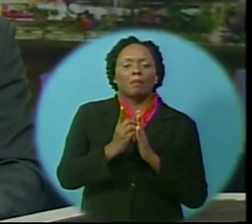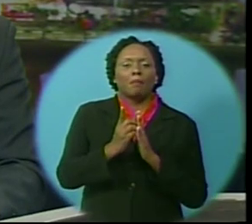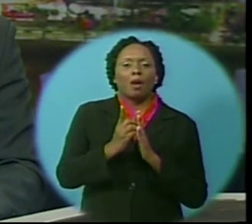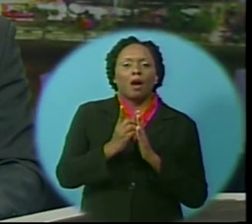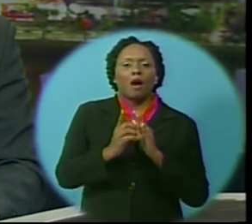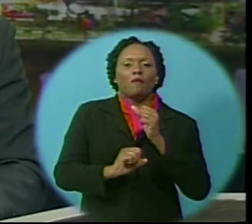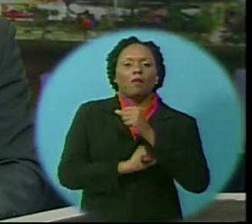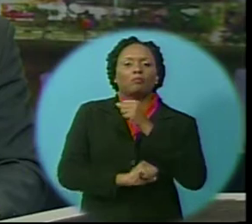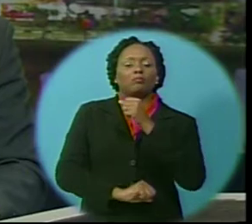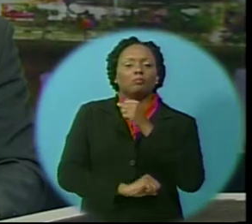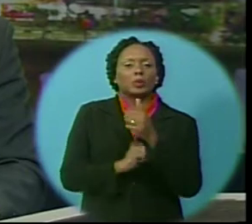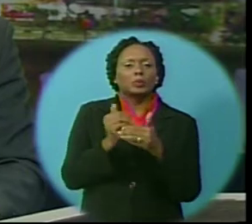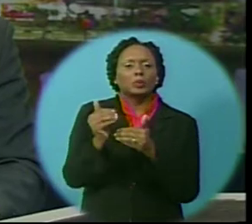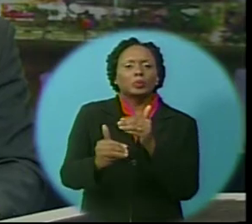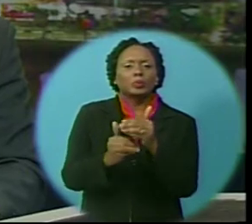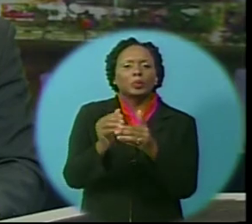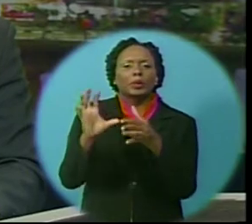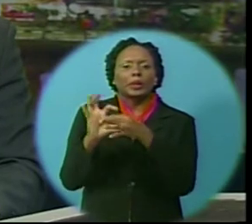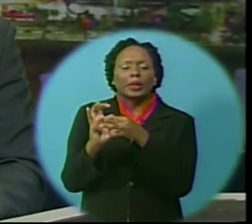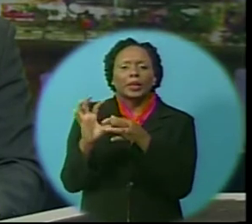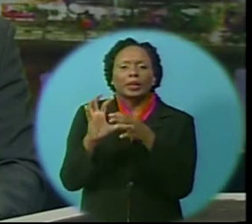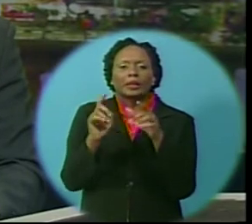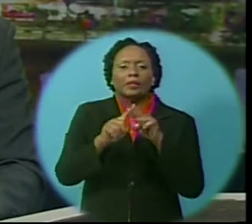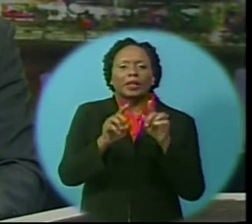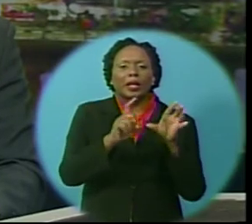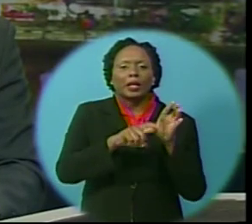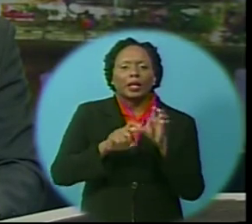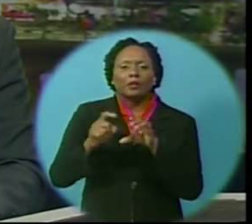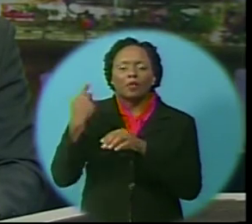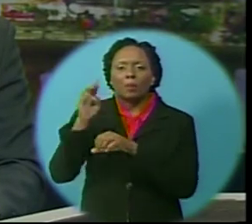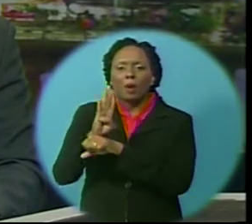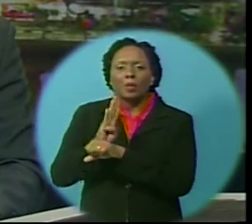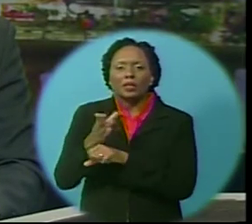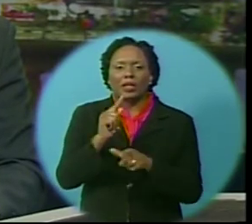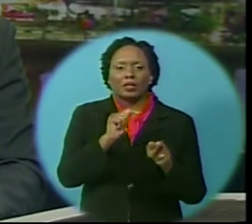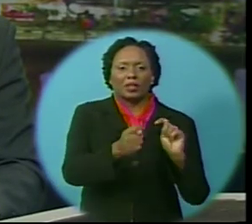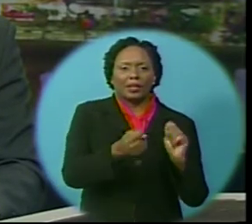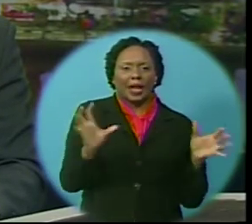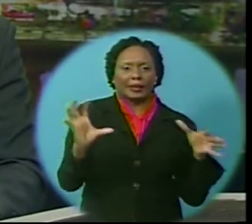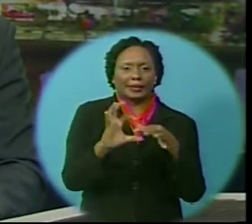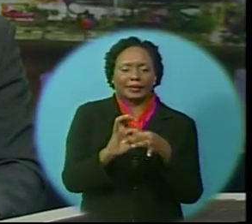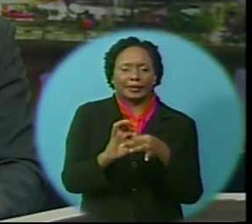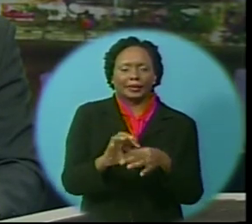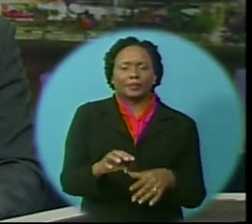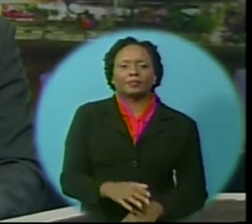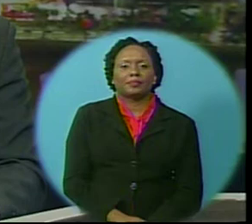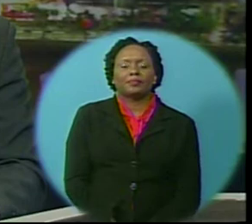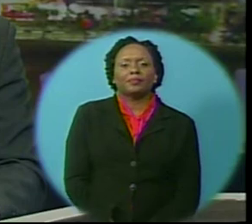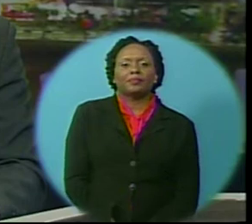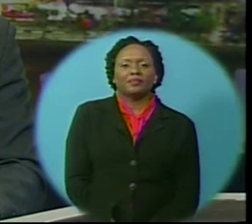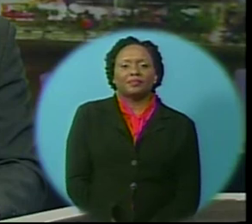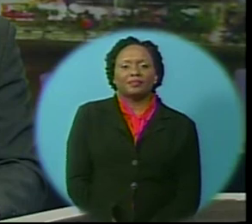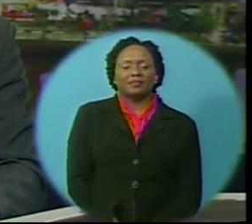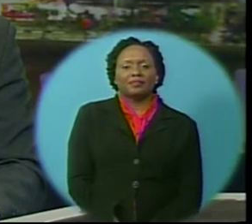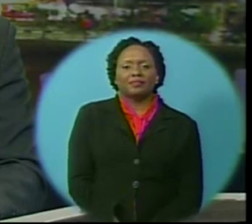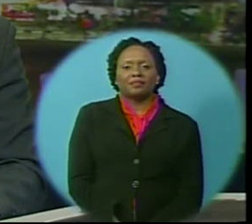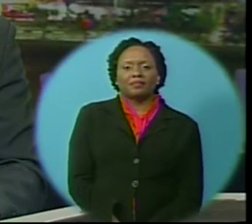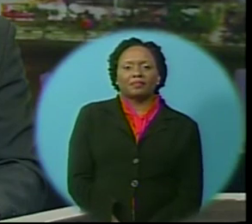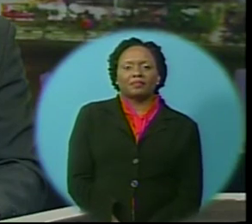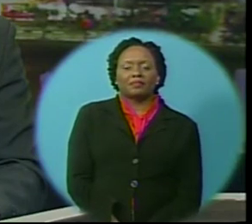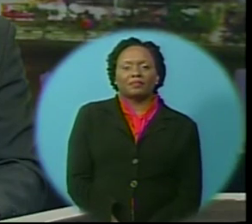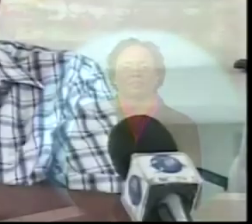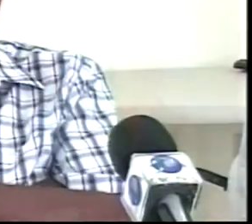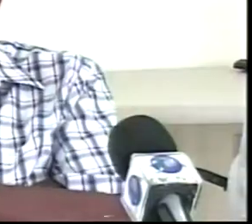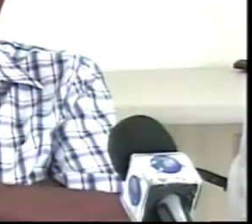strides in developing linkages between clubs in Barbados and Trinidad and Tobago. The ongoing Caribbean Children Charity Shield